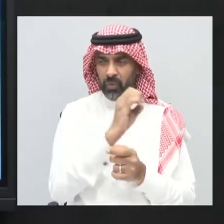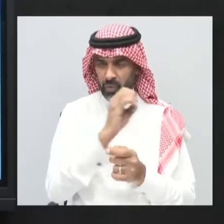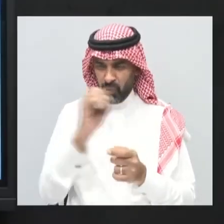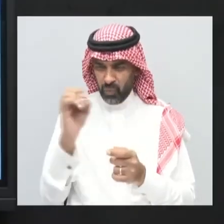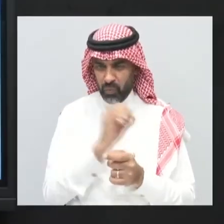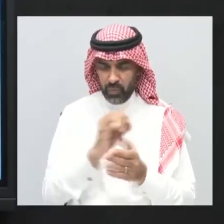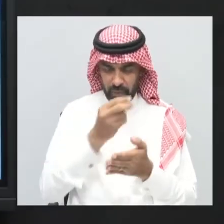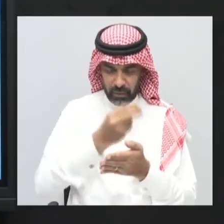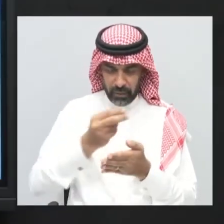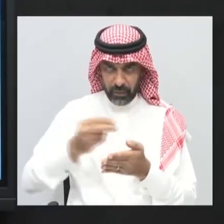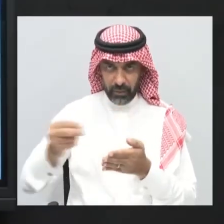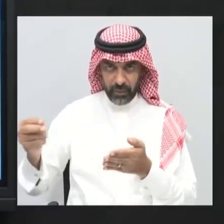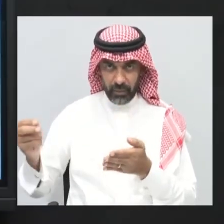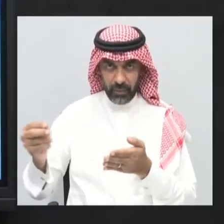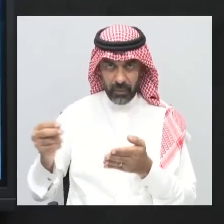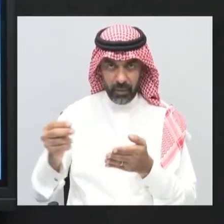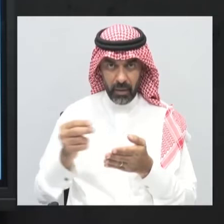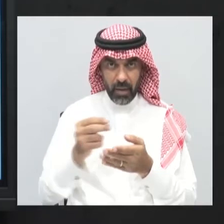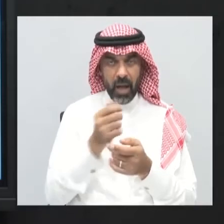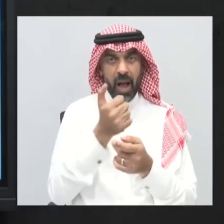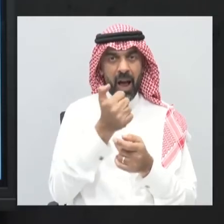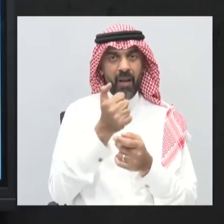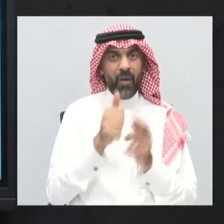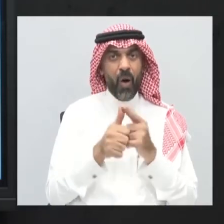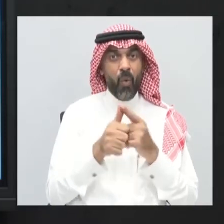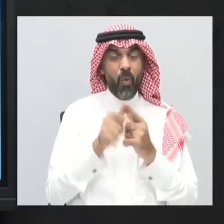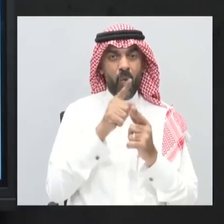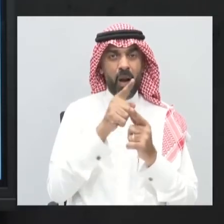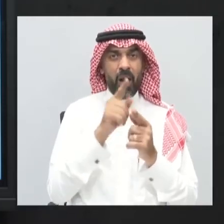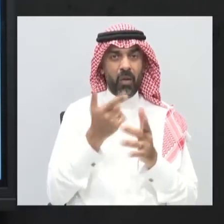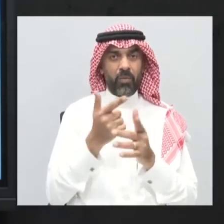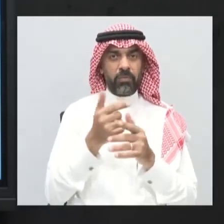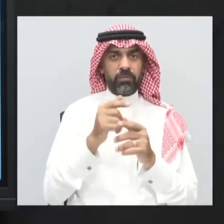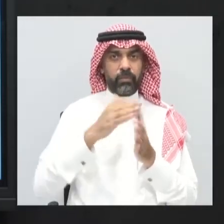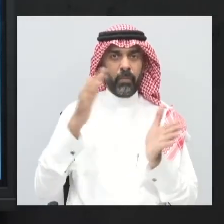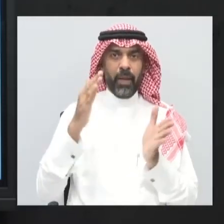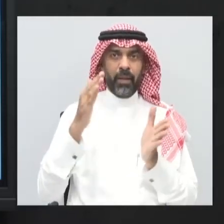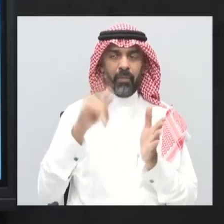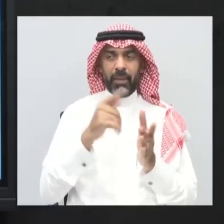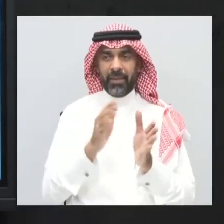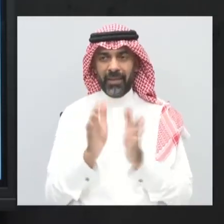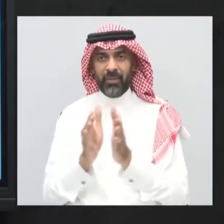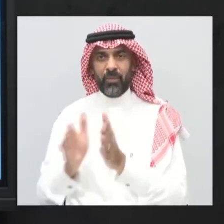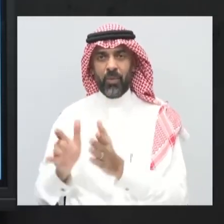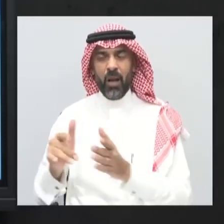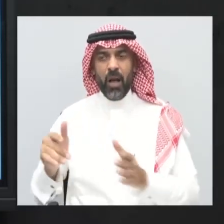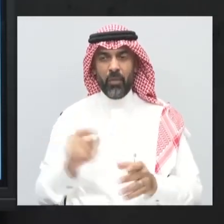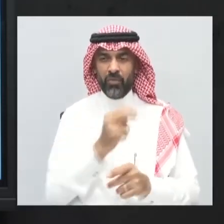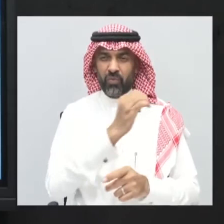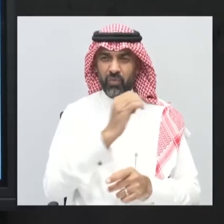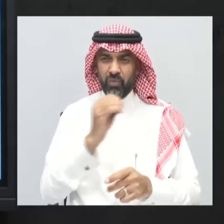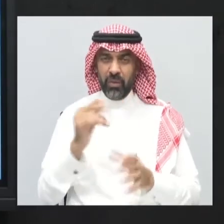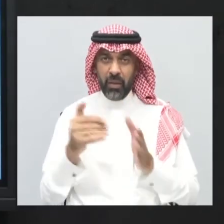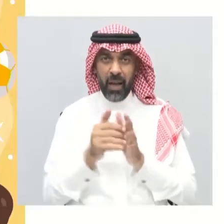begin with a capital letter, uppercase, and we end it with a punctuation. Very important,